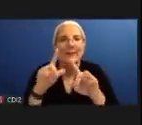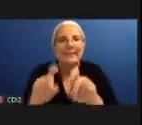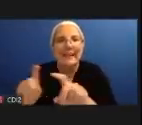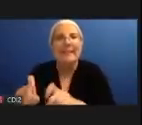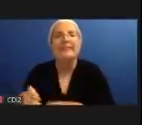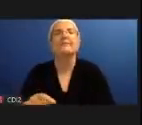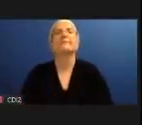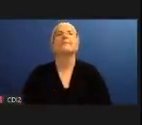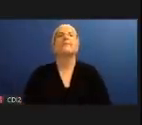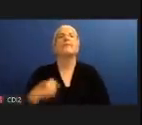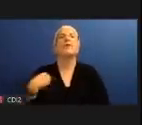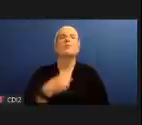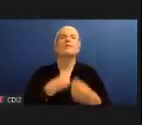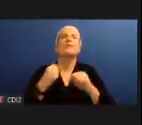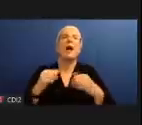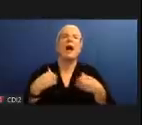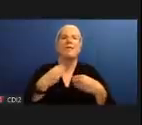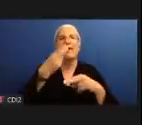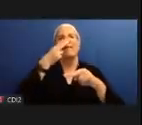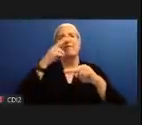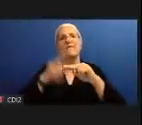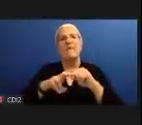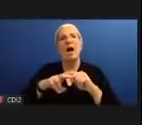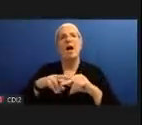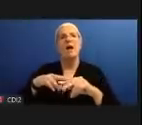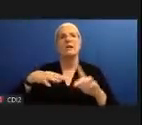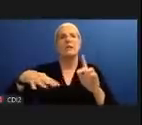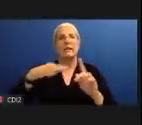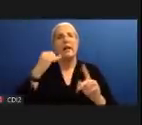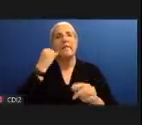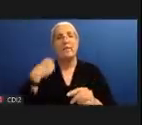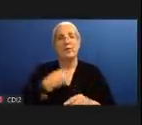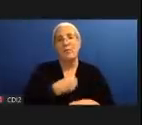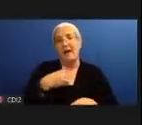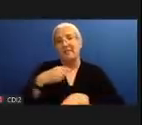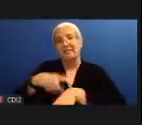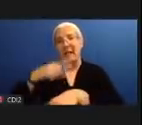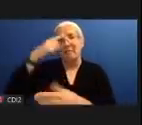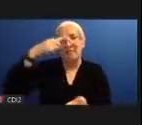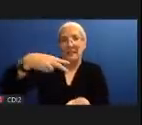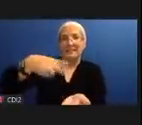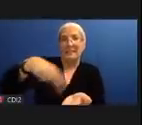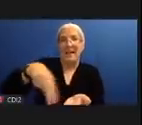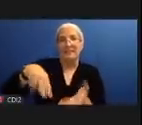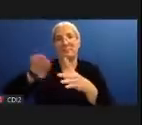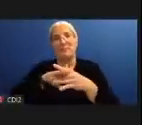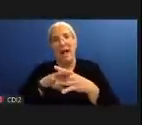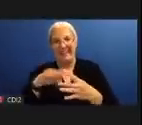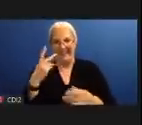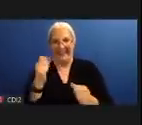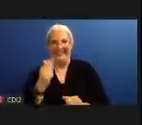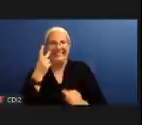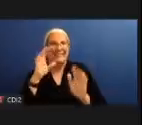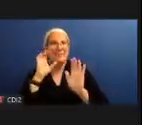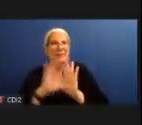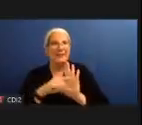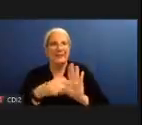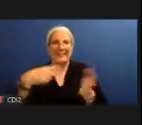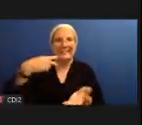get a dance break, if we do a job well, we get a dance break. That's us at a residential care facility. That's our